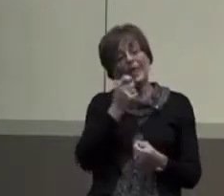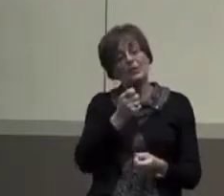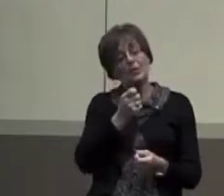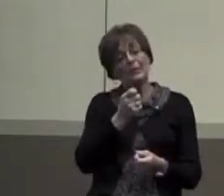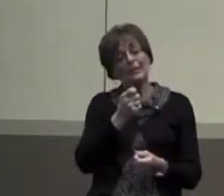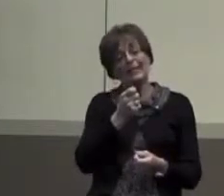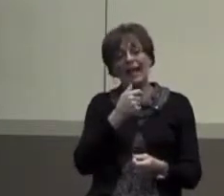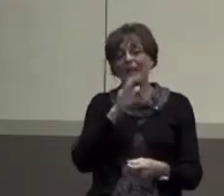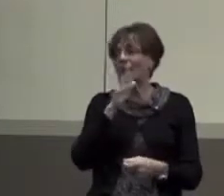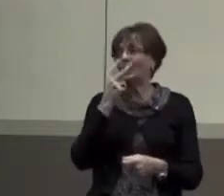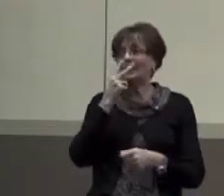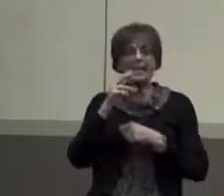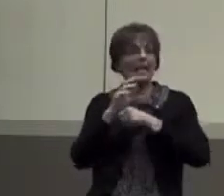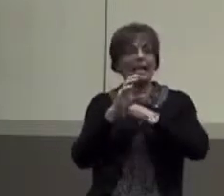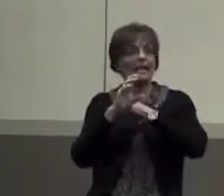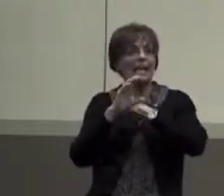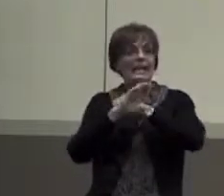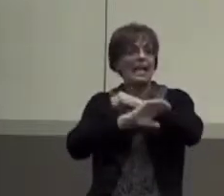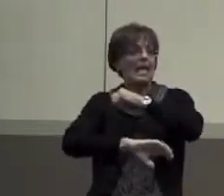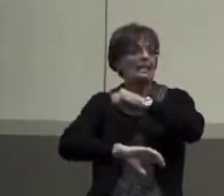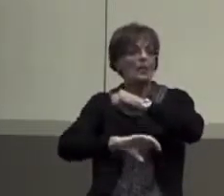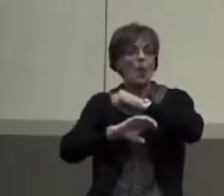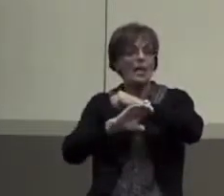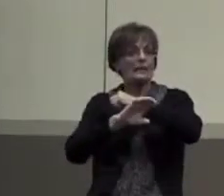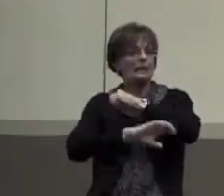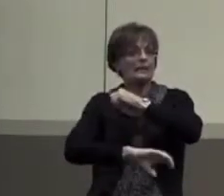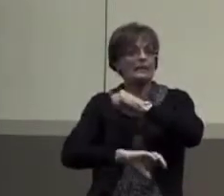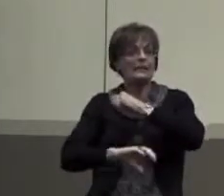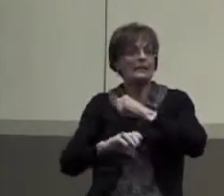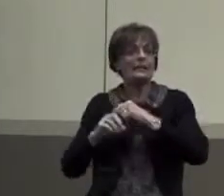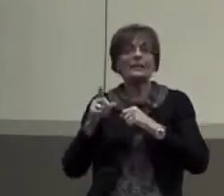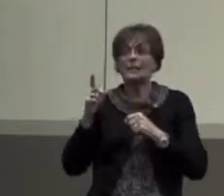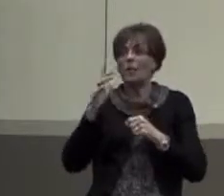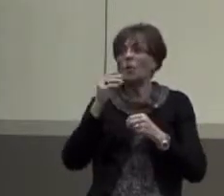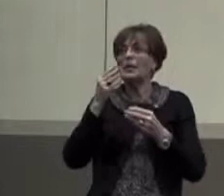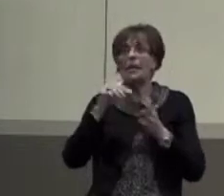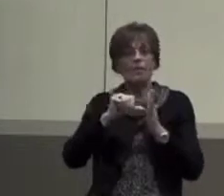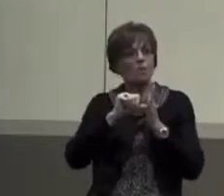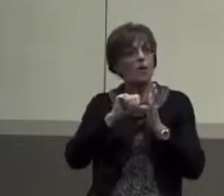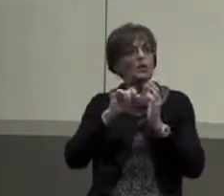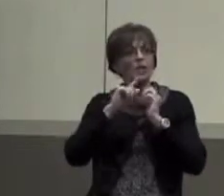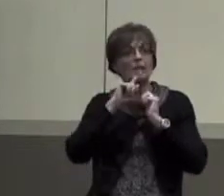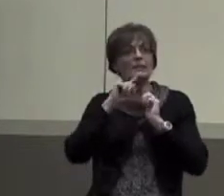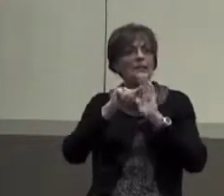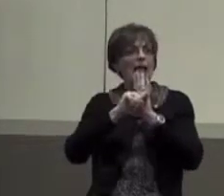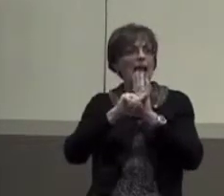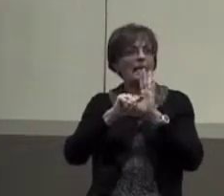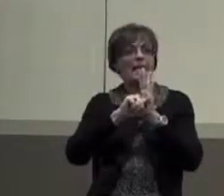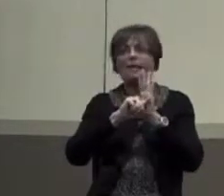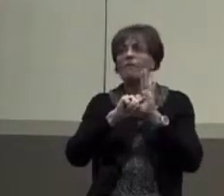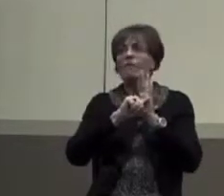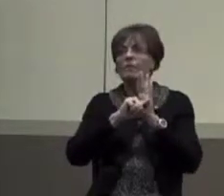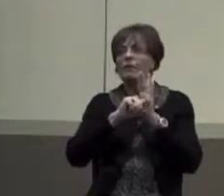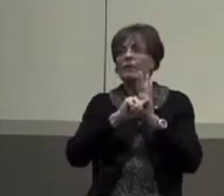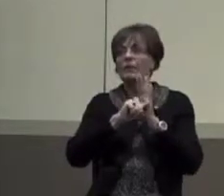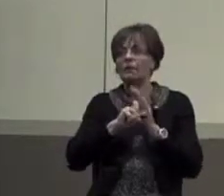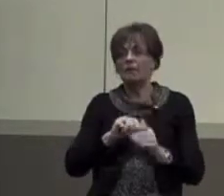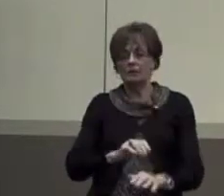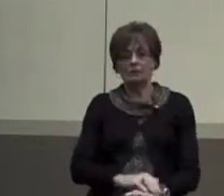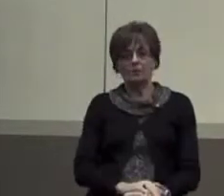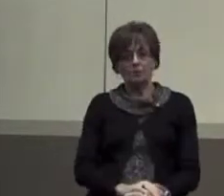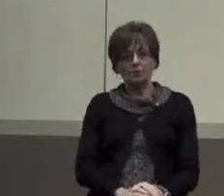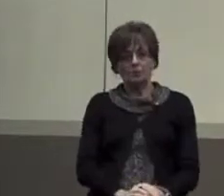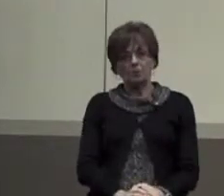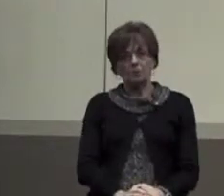seen consequence signed like that. So that definitely would give you the impression that it's a very negative thing.